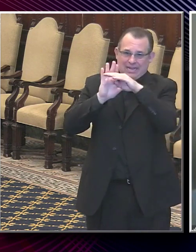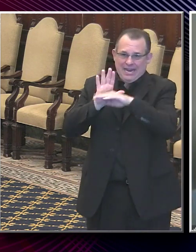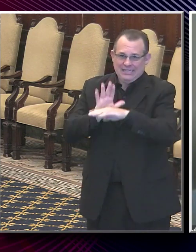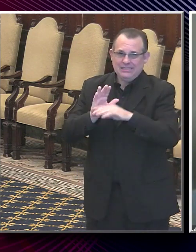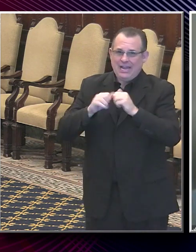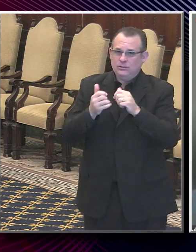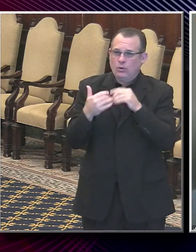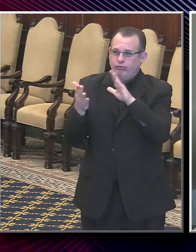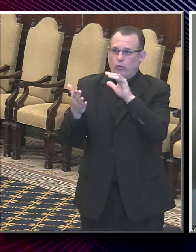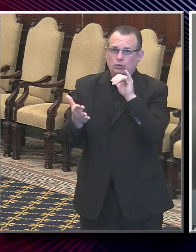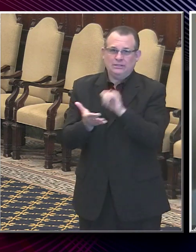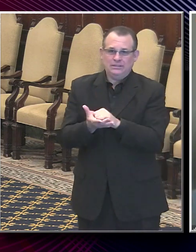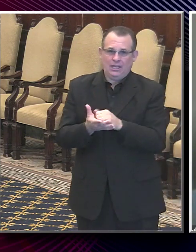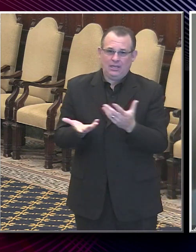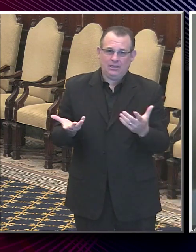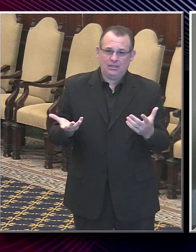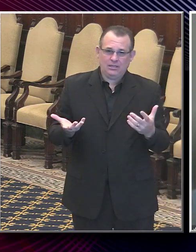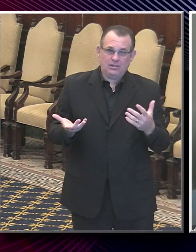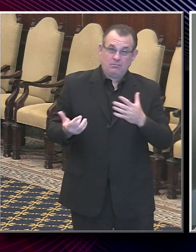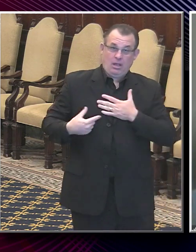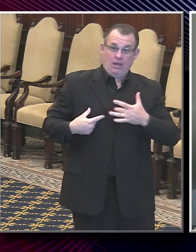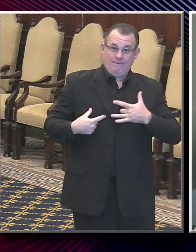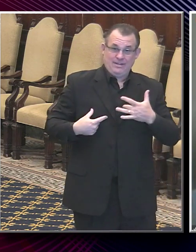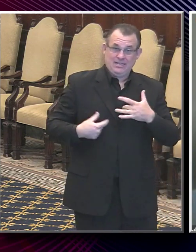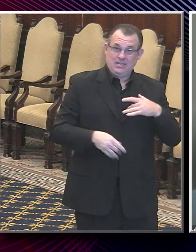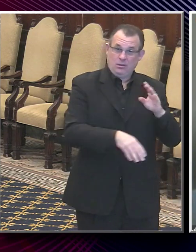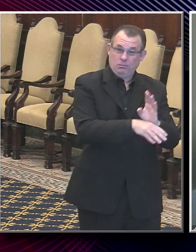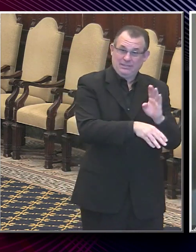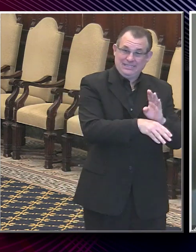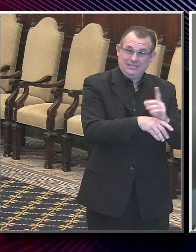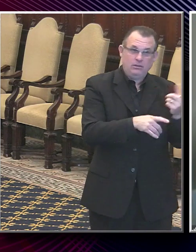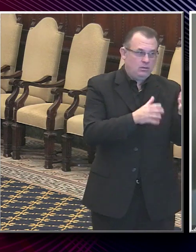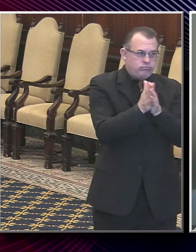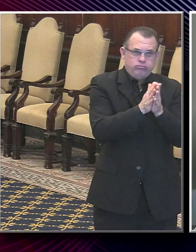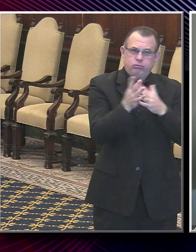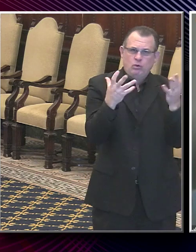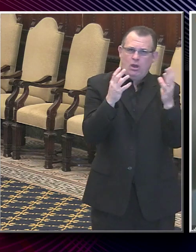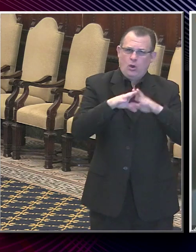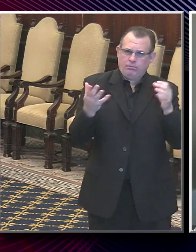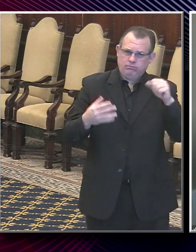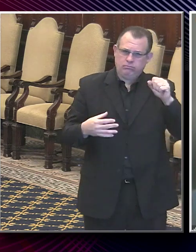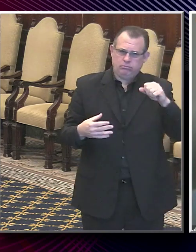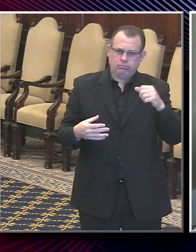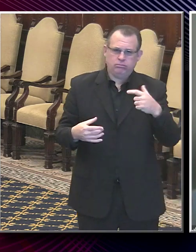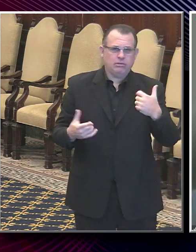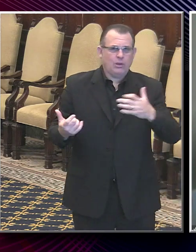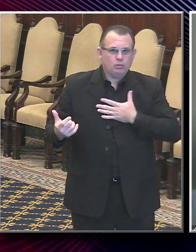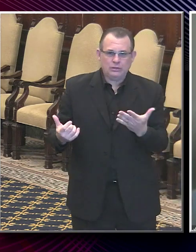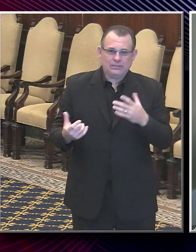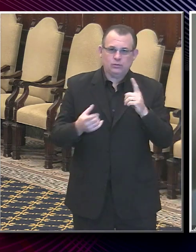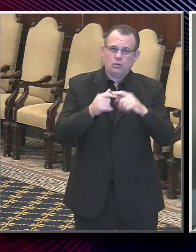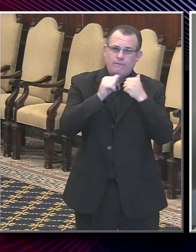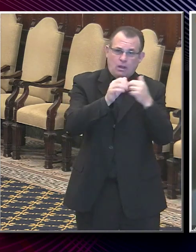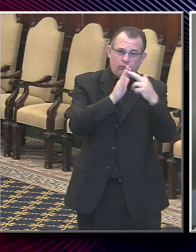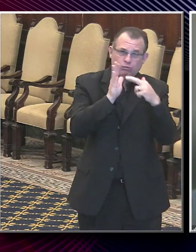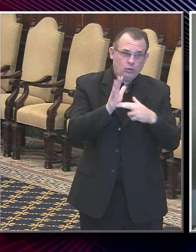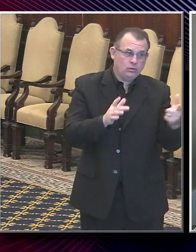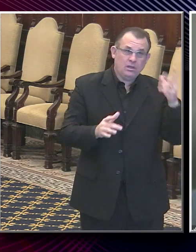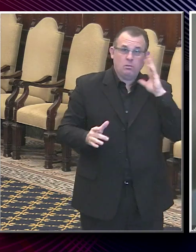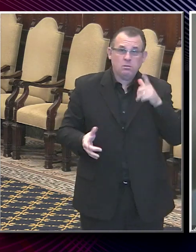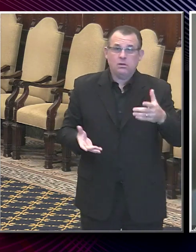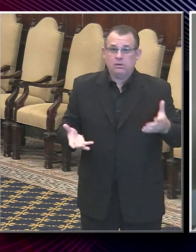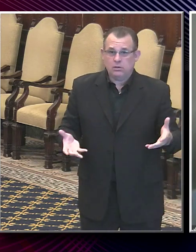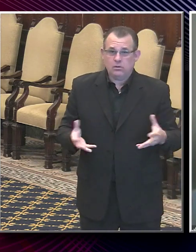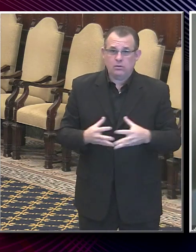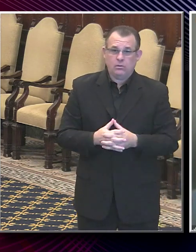that businesses are very eager to open and very willing to take steps that allow them to open in a safe